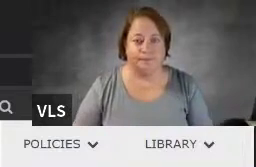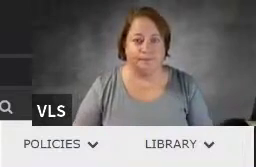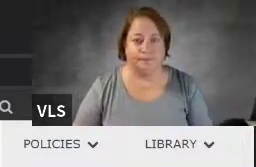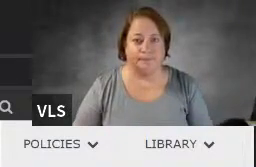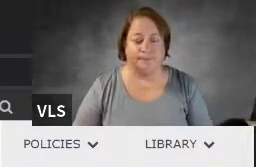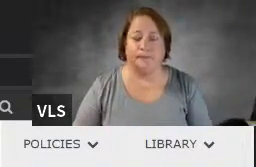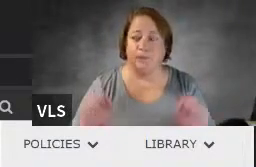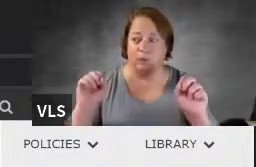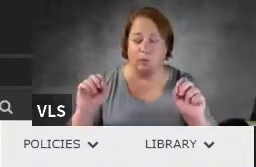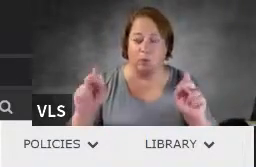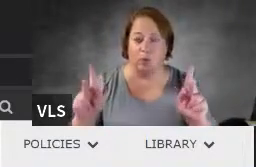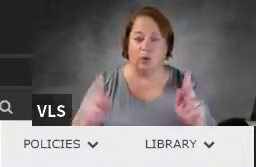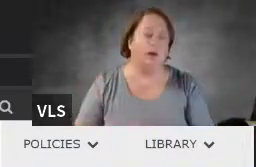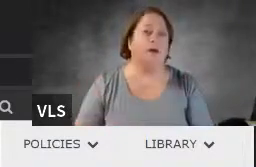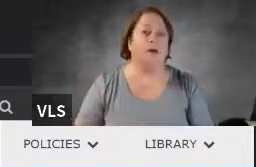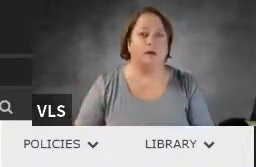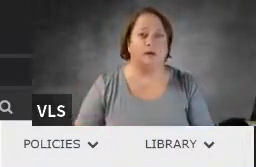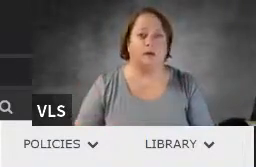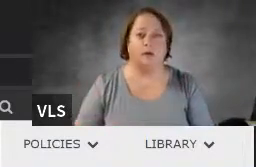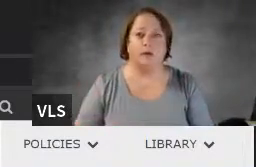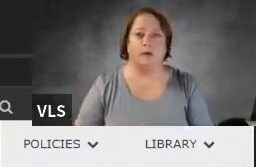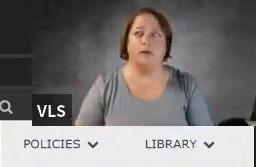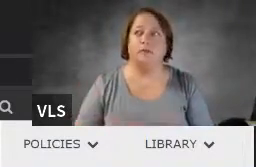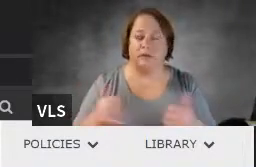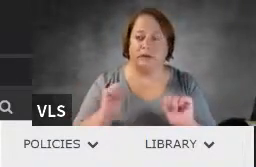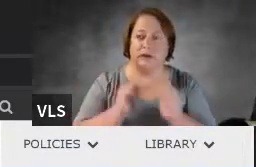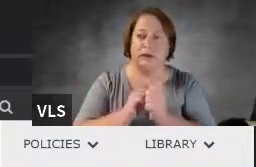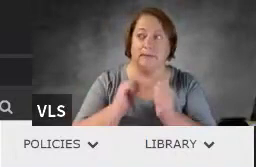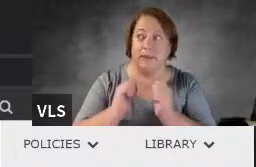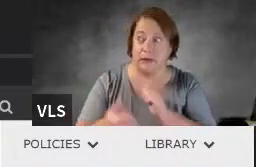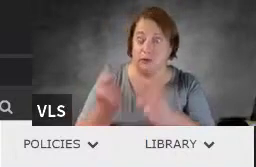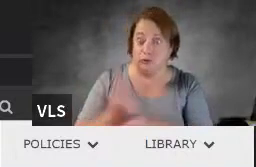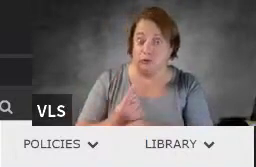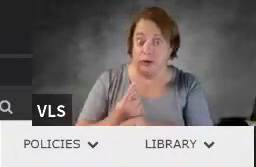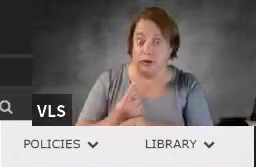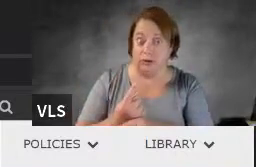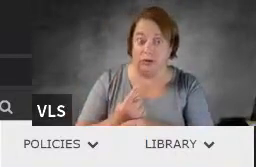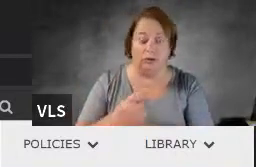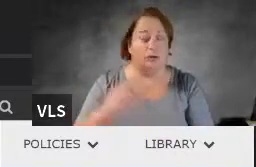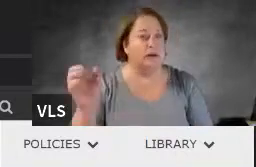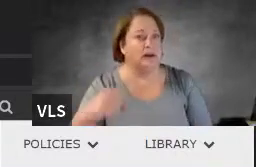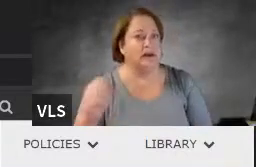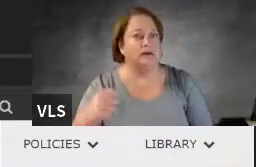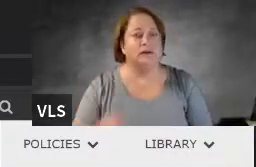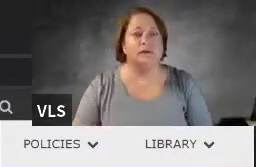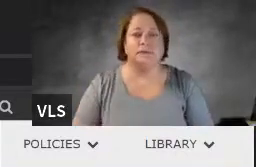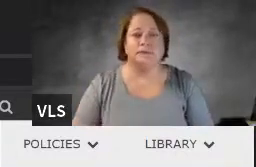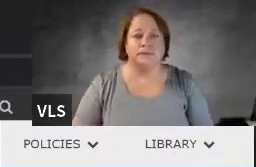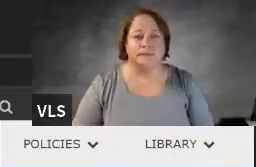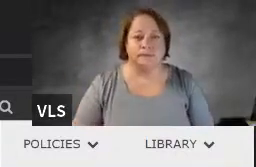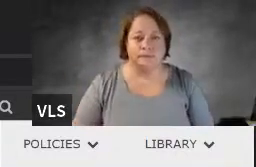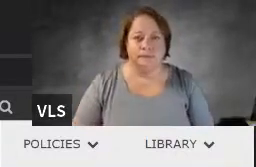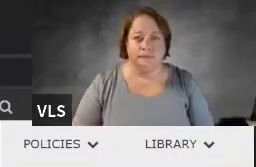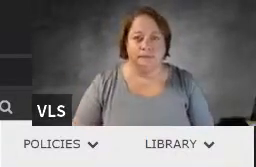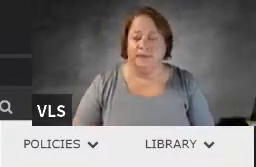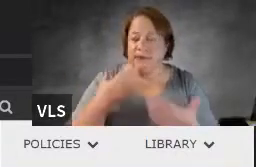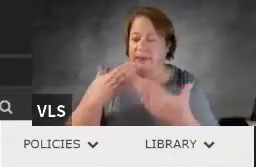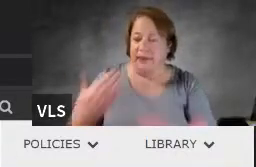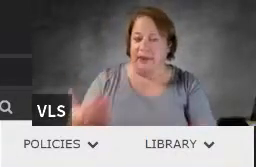Okay. Motion still carries, correct? Yes. Okay, thank